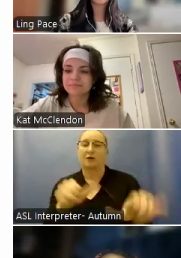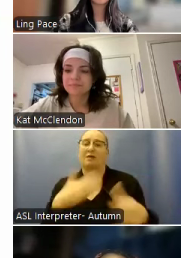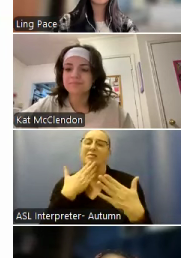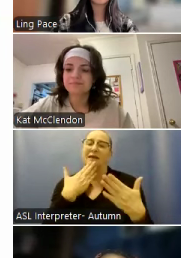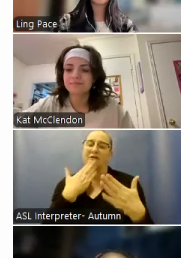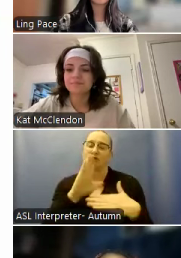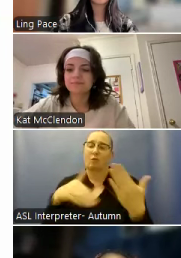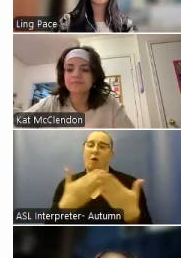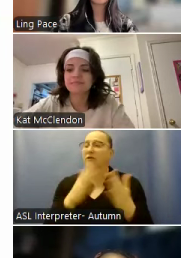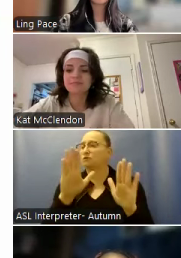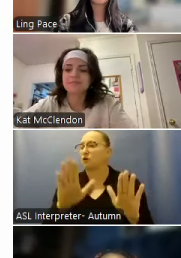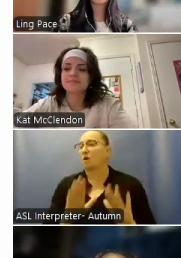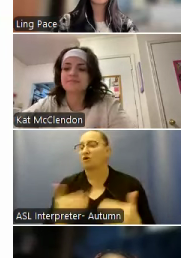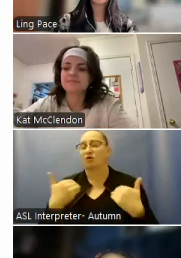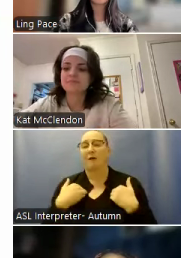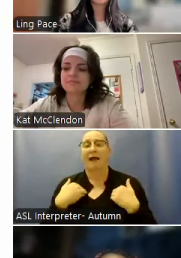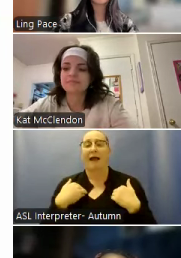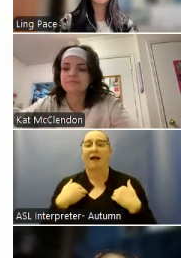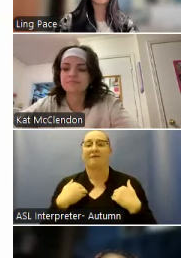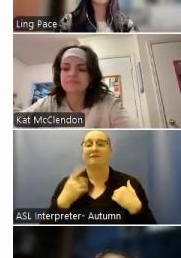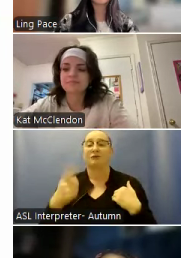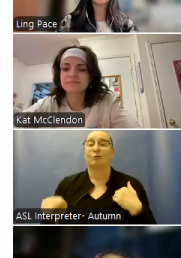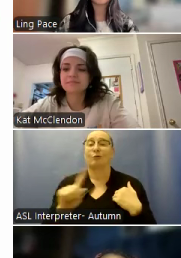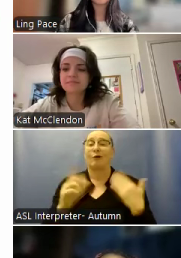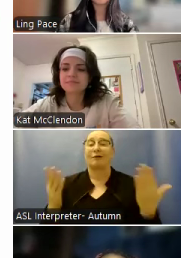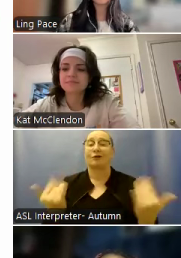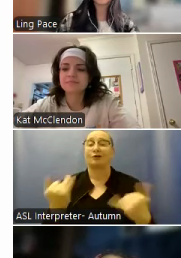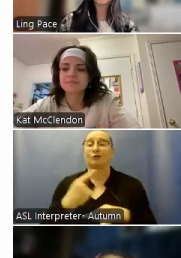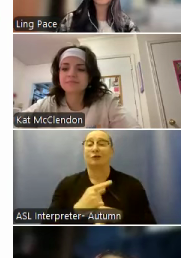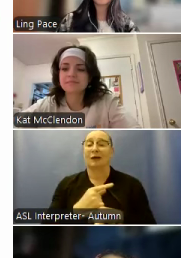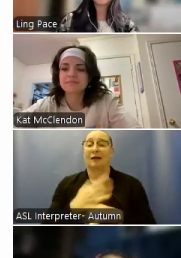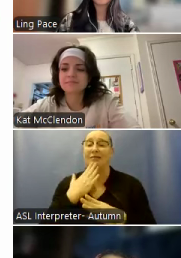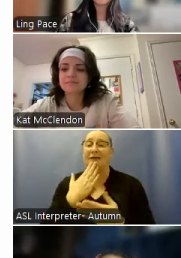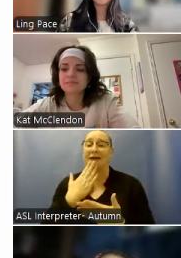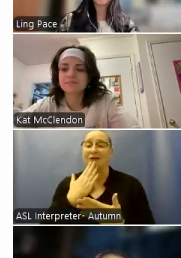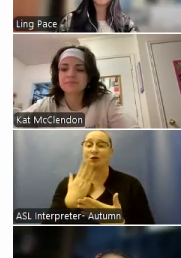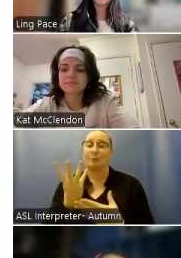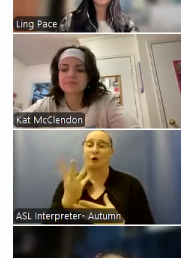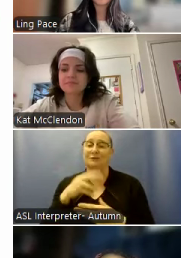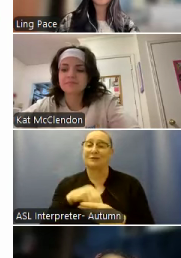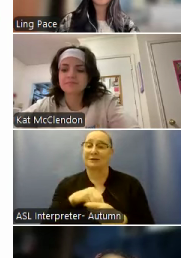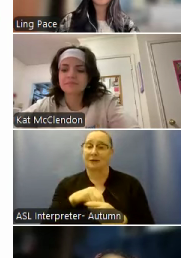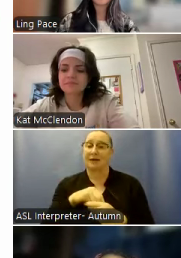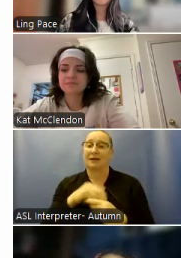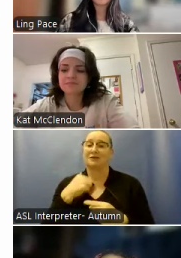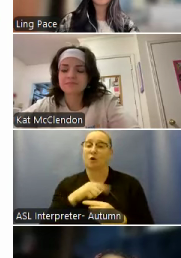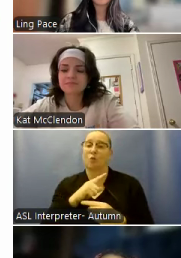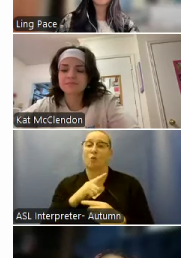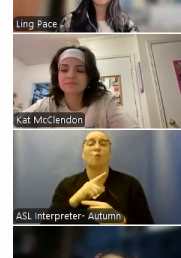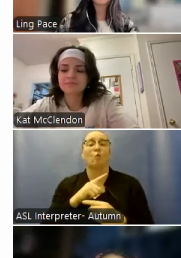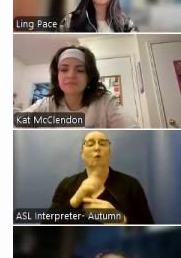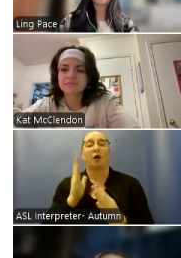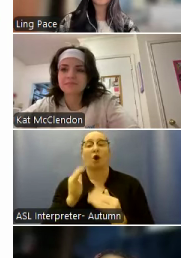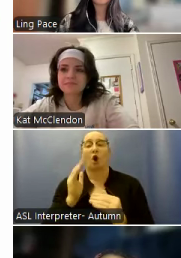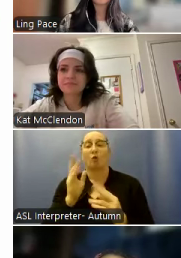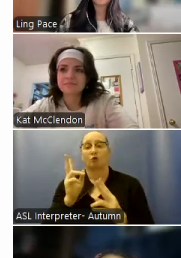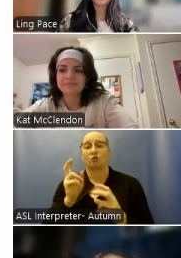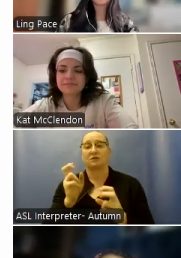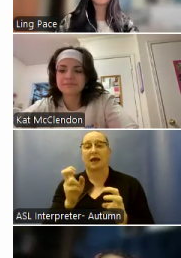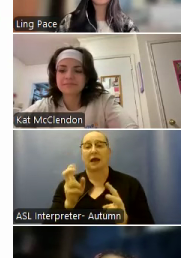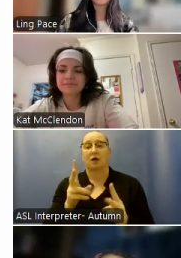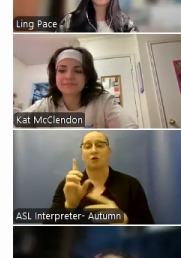all. It was wonderful to have you here today. Thank you to the participants. We hope you download the Team